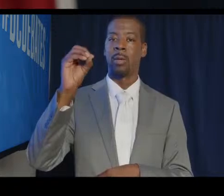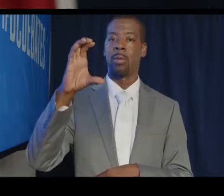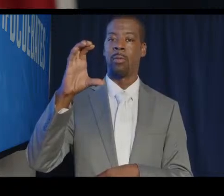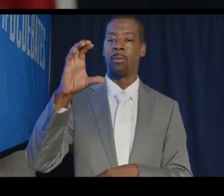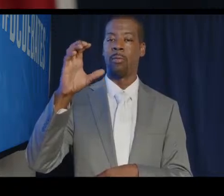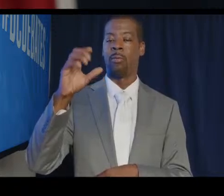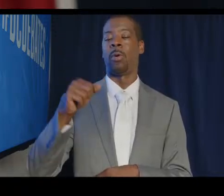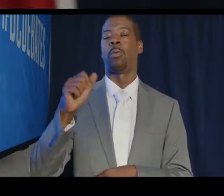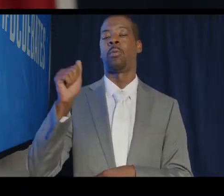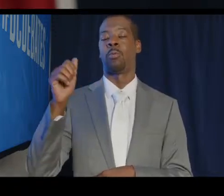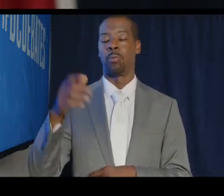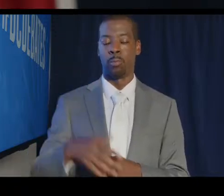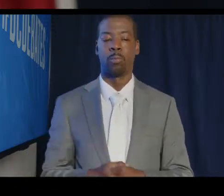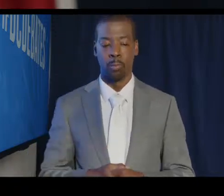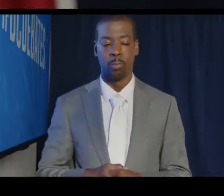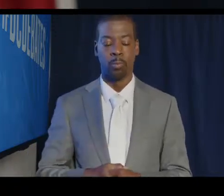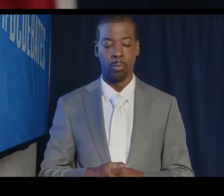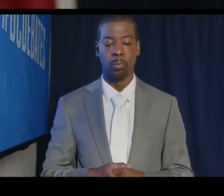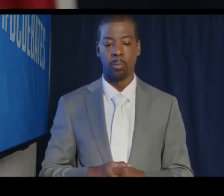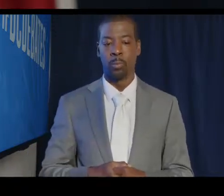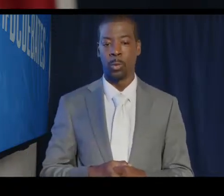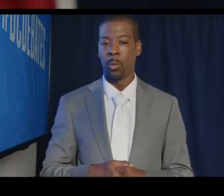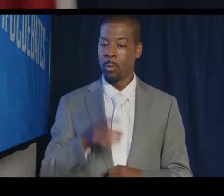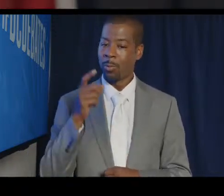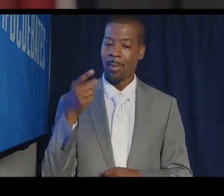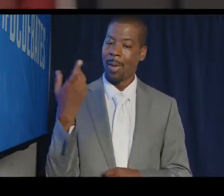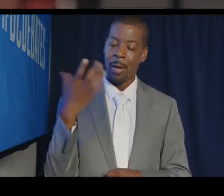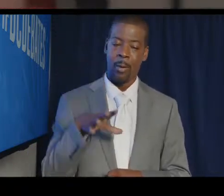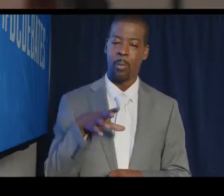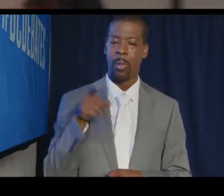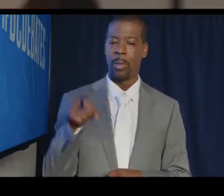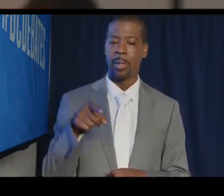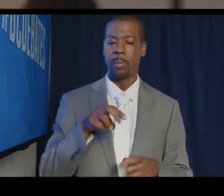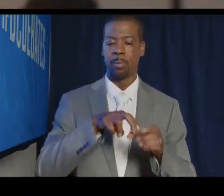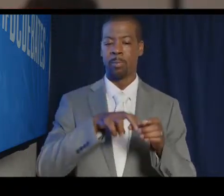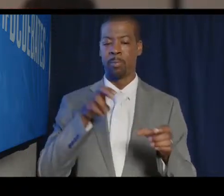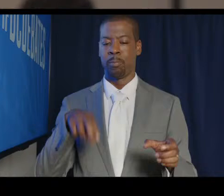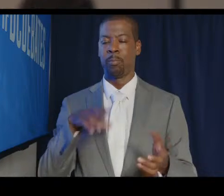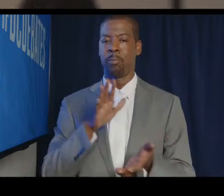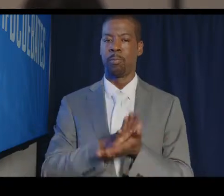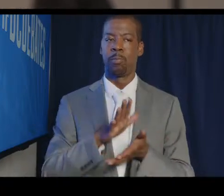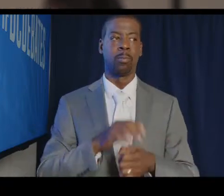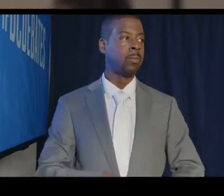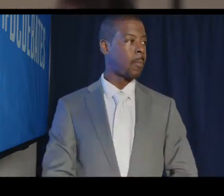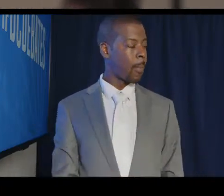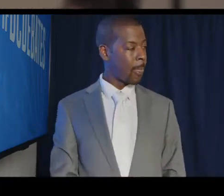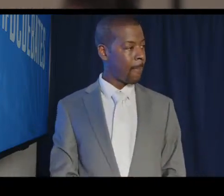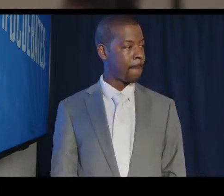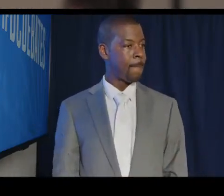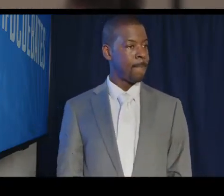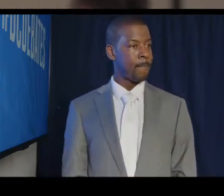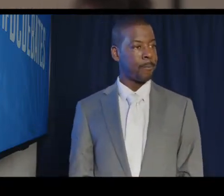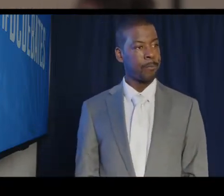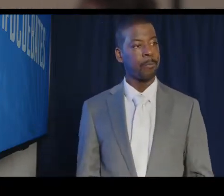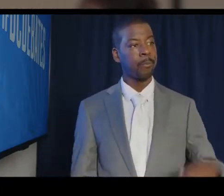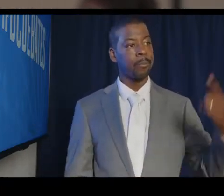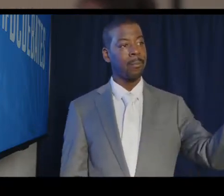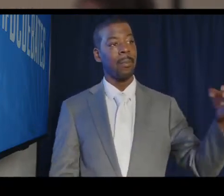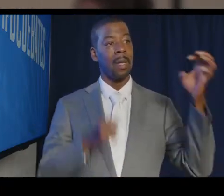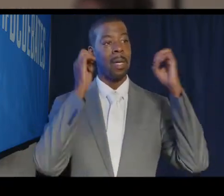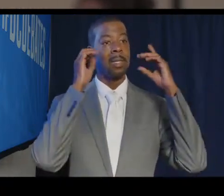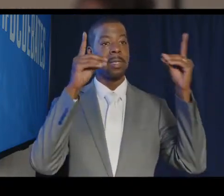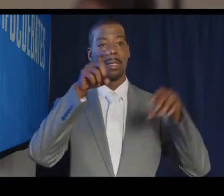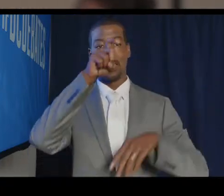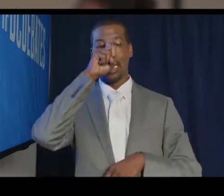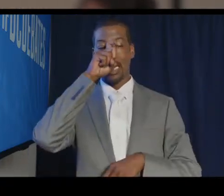that corner, we're going to continue to see a lot more young people dropping out of school. Thank you, Councilmember White. Sticking with education, Eagle Academy recently became